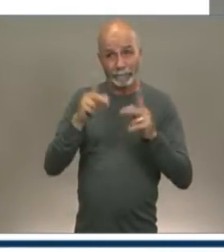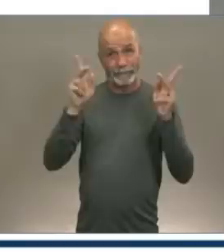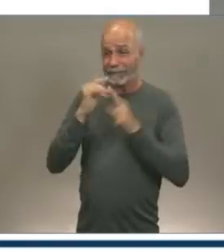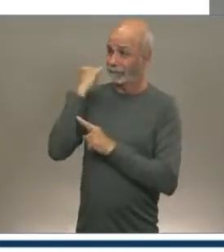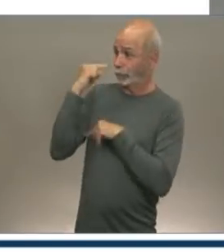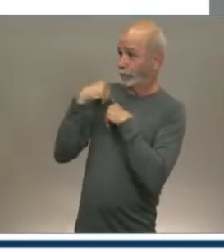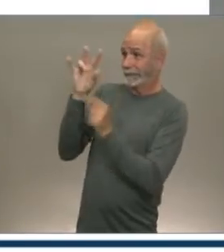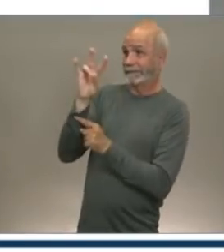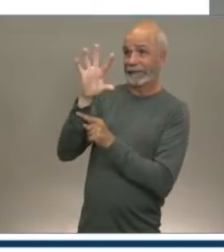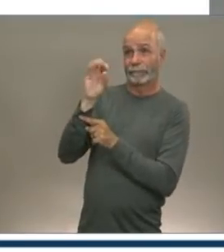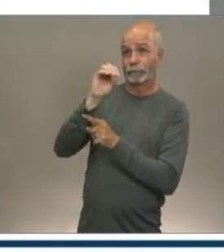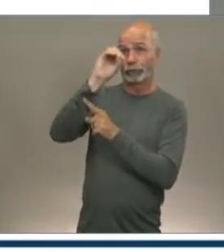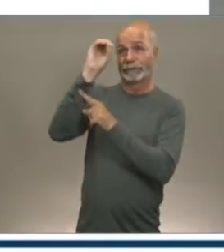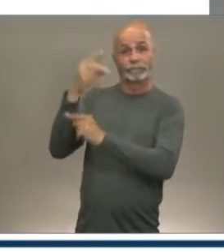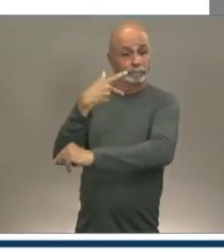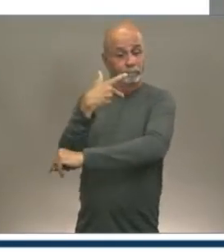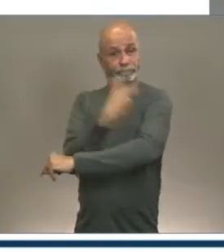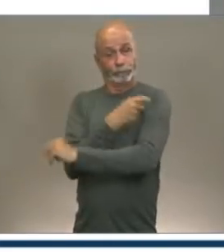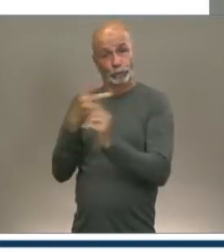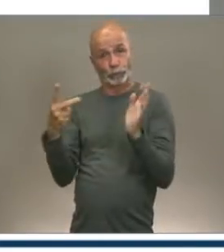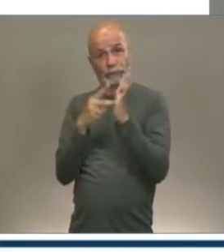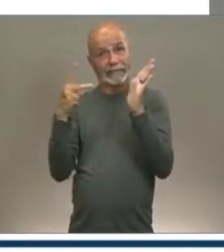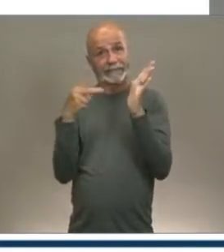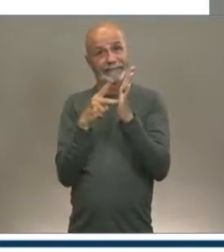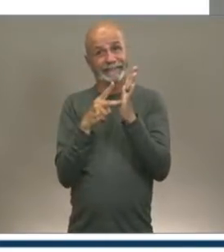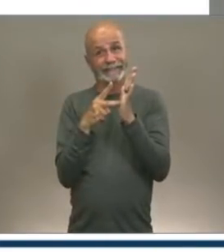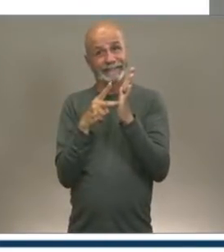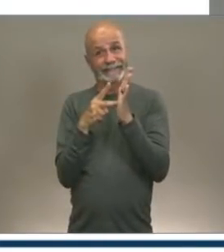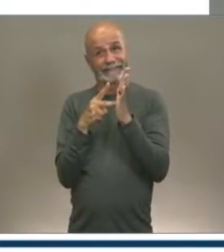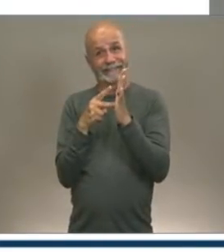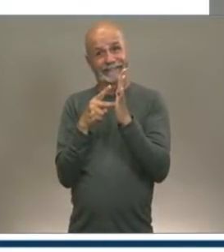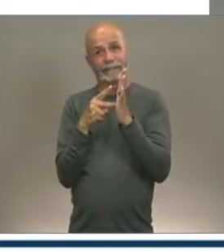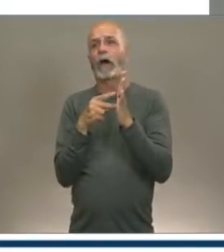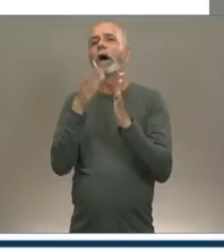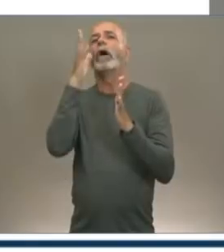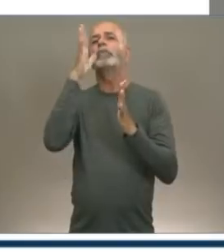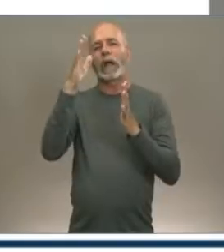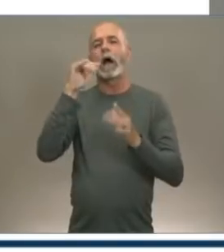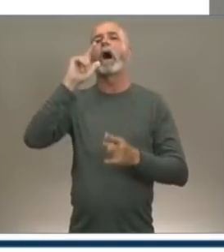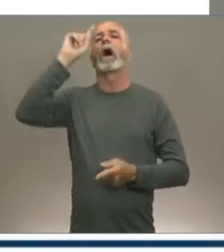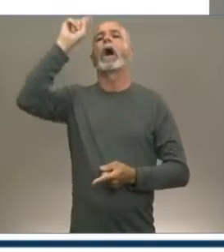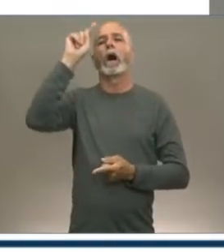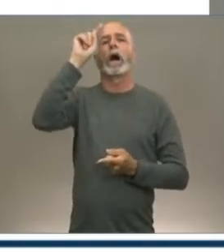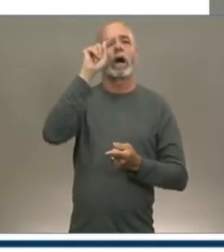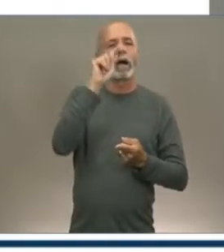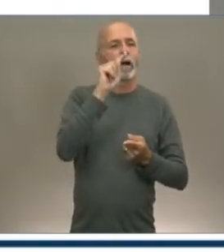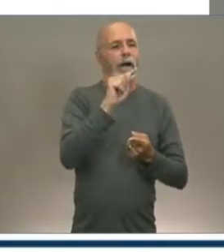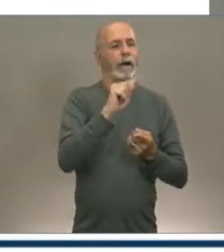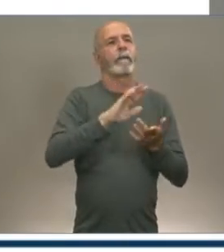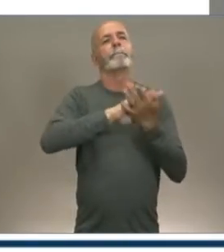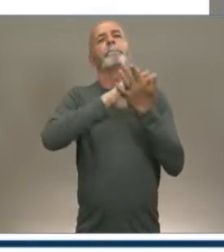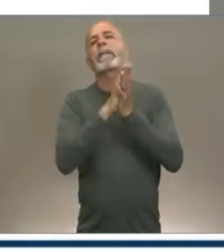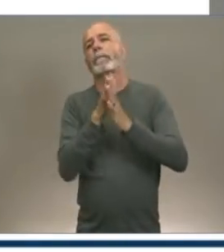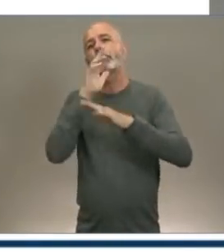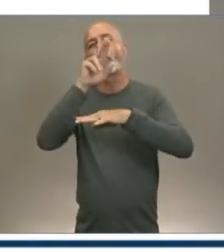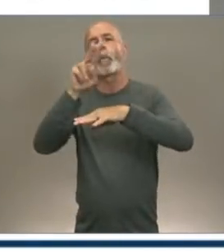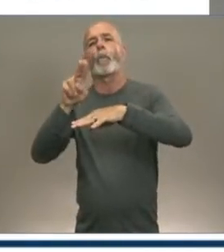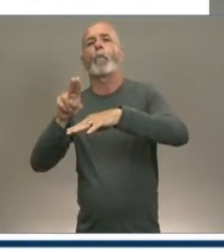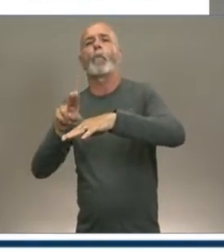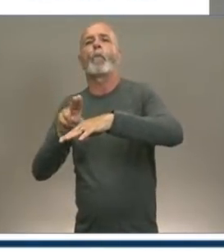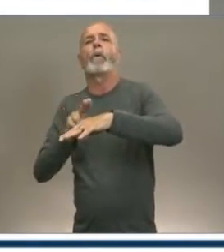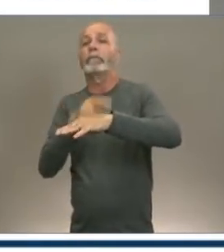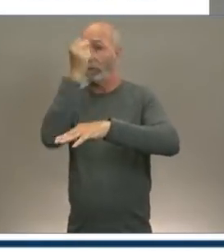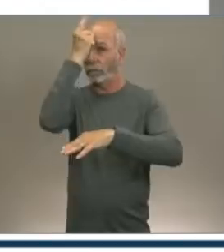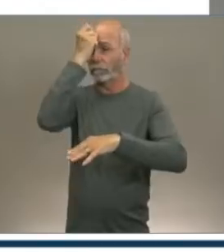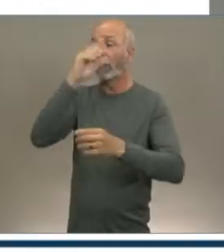fully vaccinated with 2 doses, the sooner we can get back to normal. The pandemic has not been easy. We have asked you to do